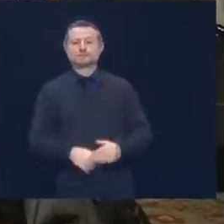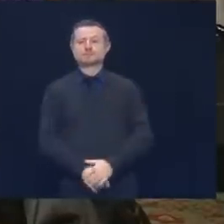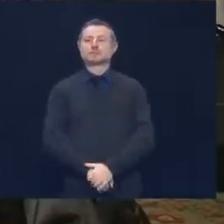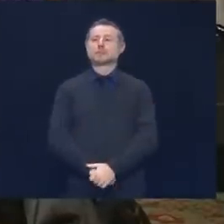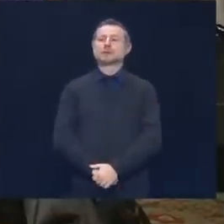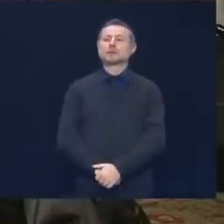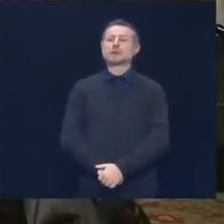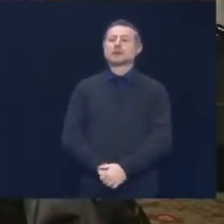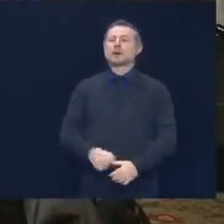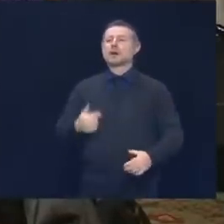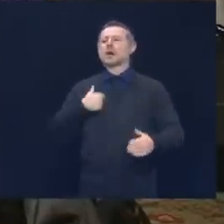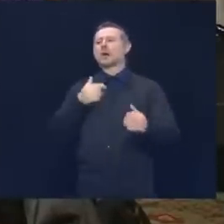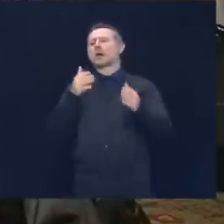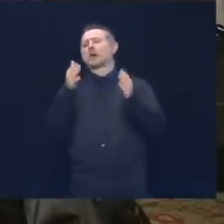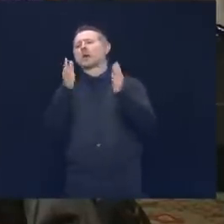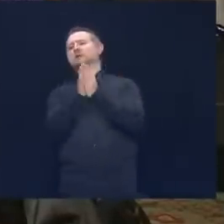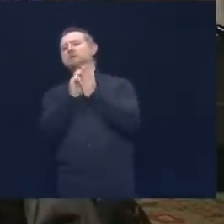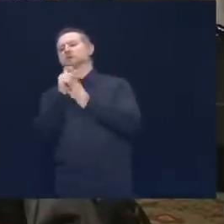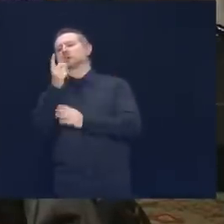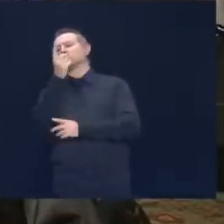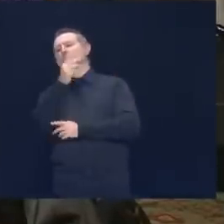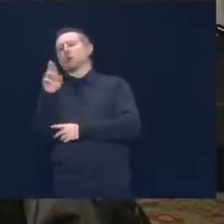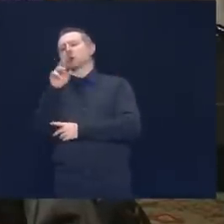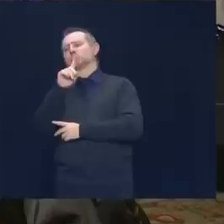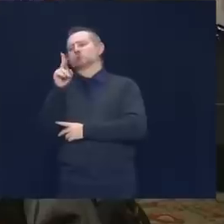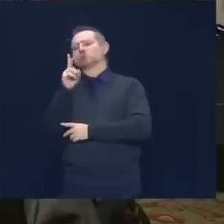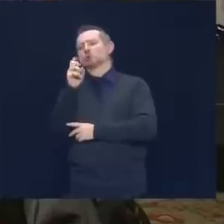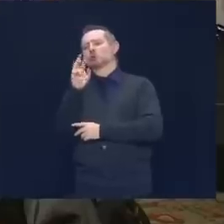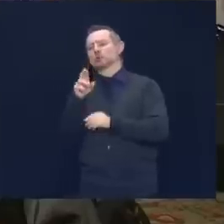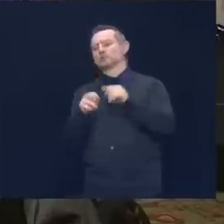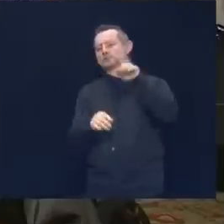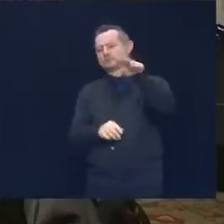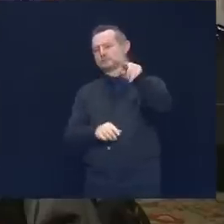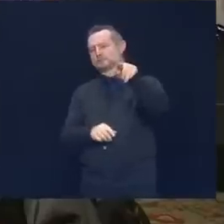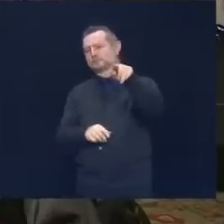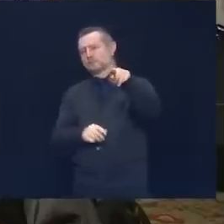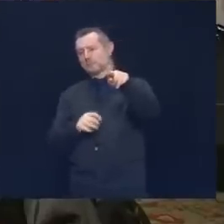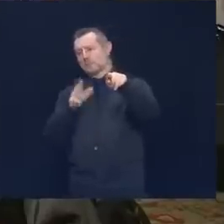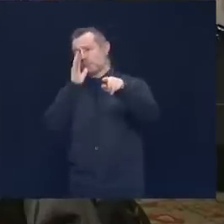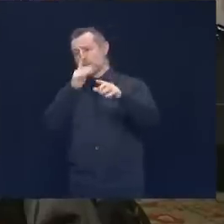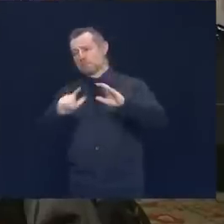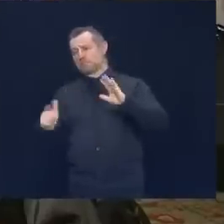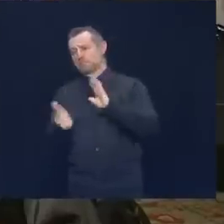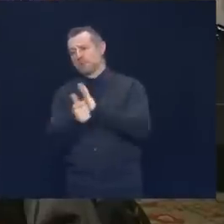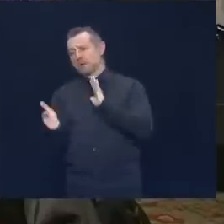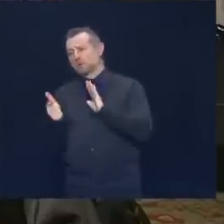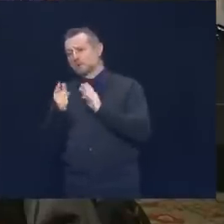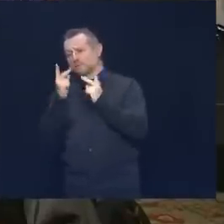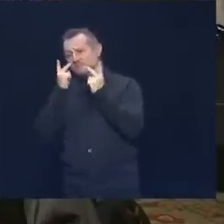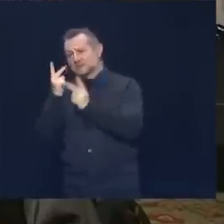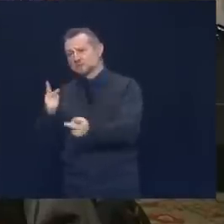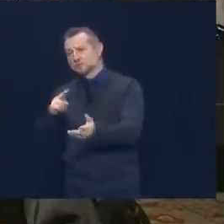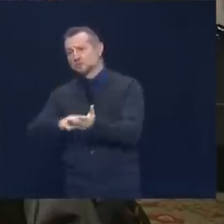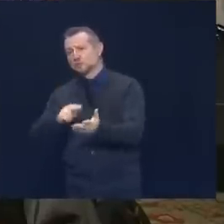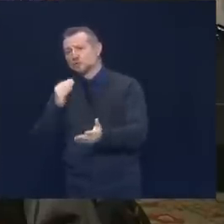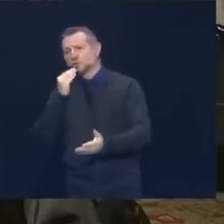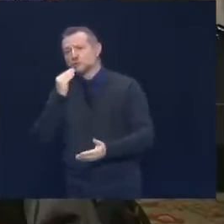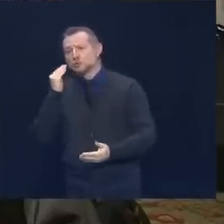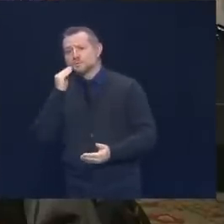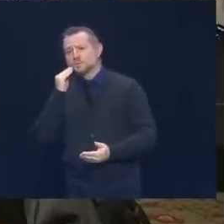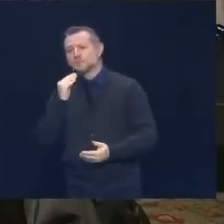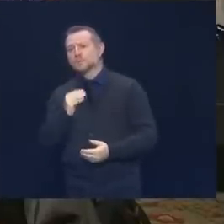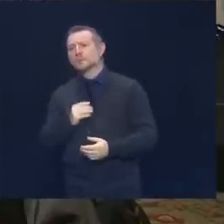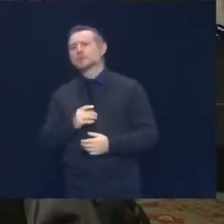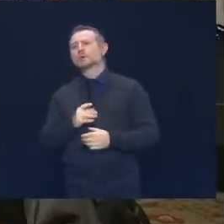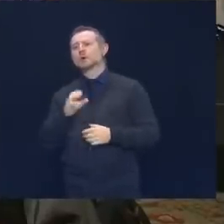Commissioner Zucker a couple of weeks ago about whether there's going to be a ban on visitations at nursing homes in the clusters, and he had said at the